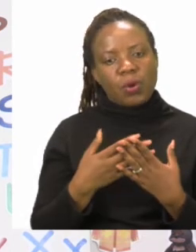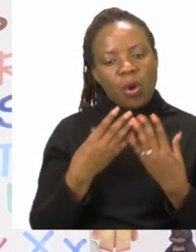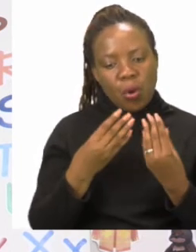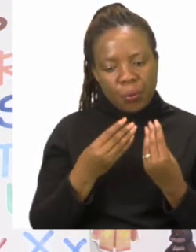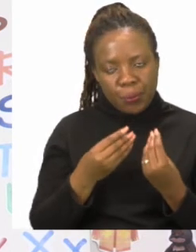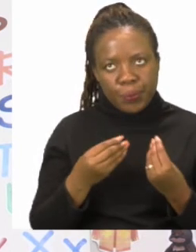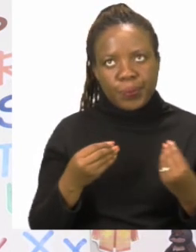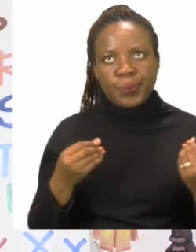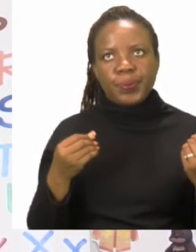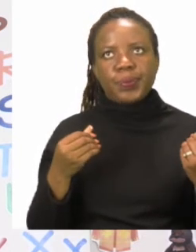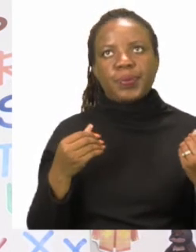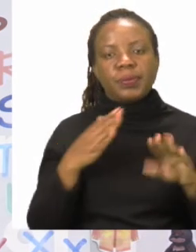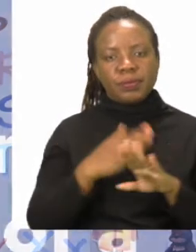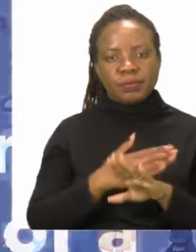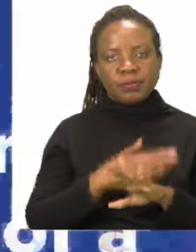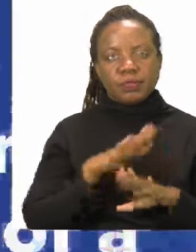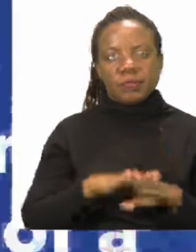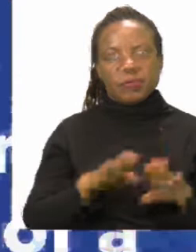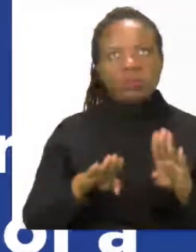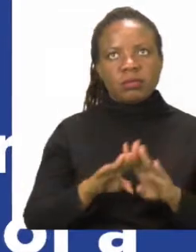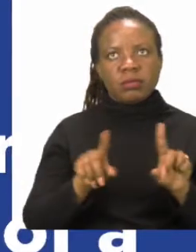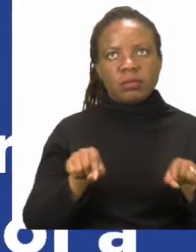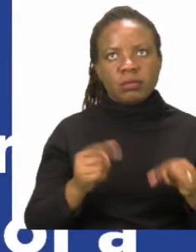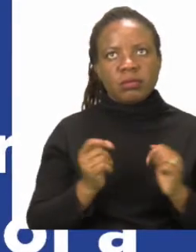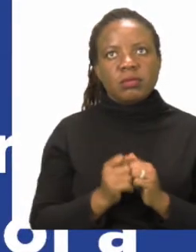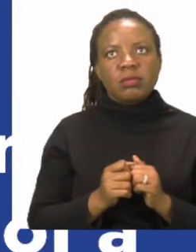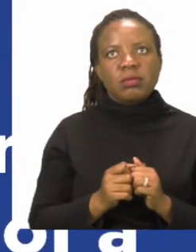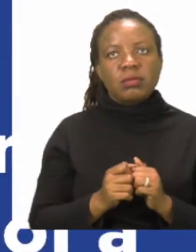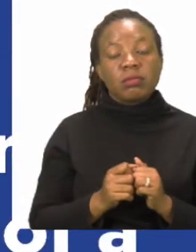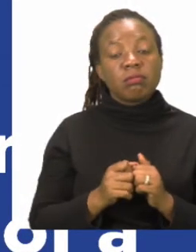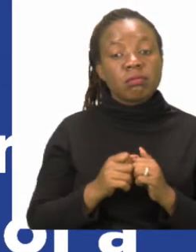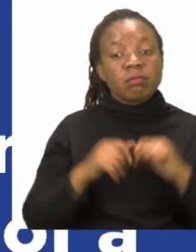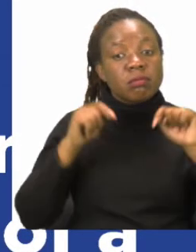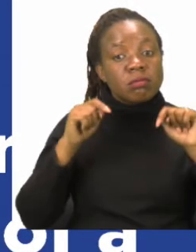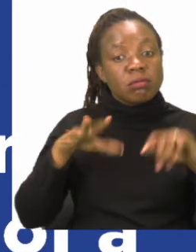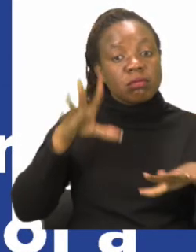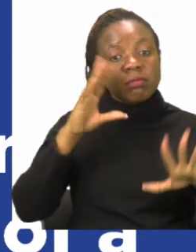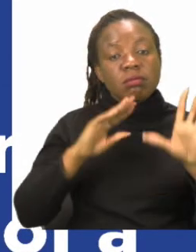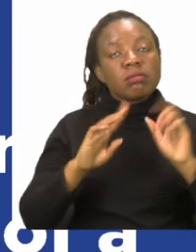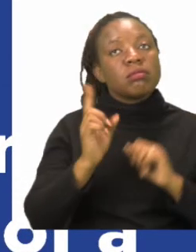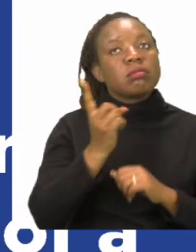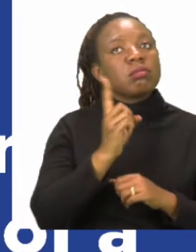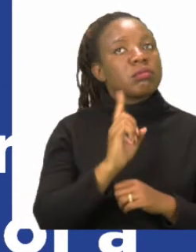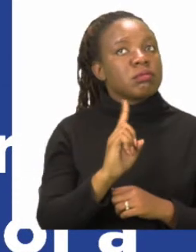dry before you touch anything. Let's quickly have a look what we are going to learn about